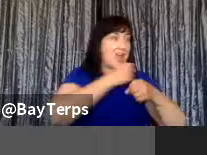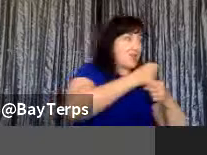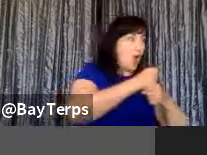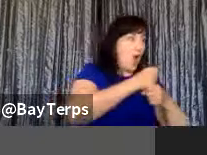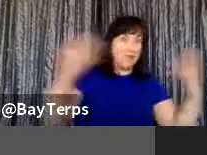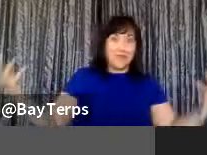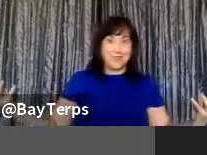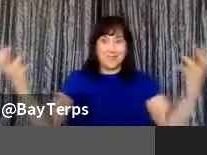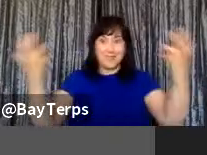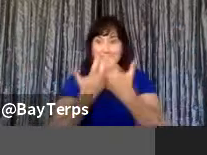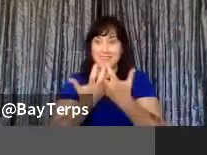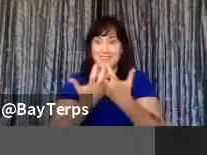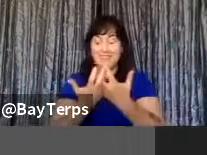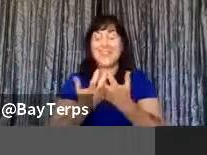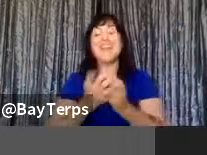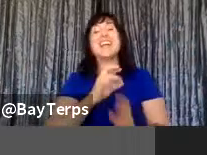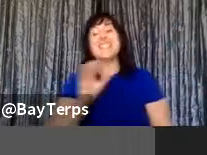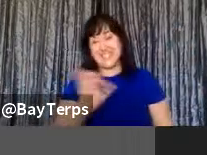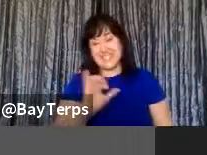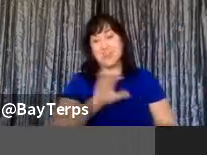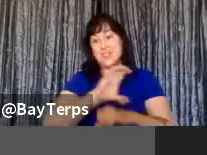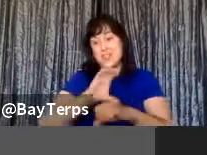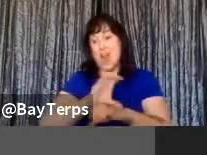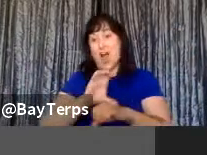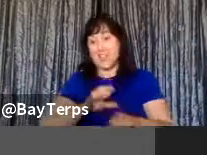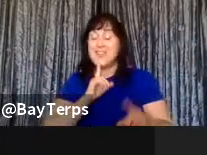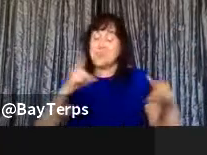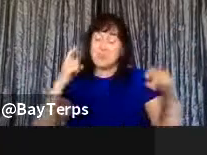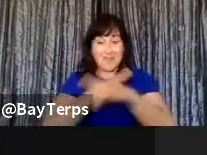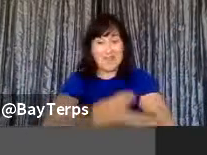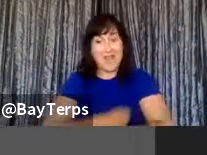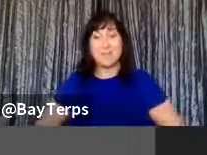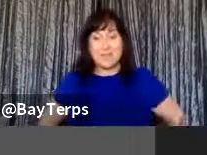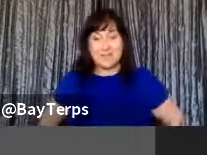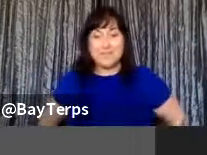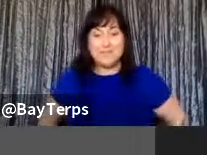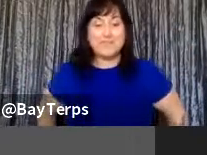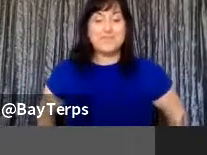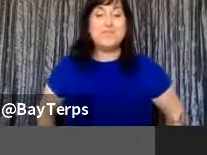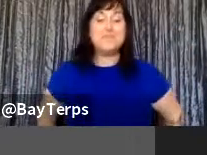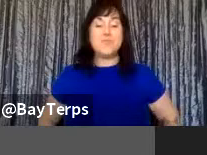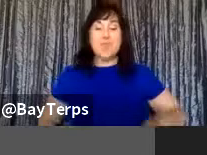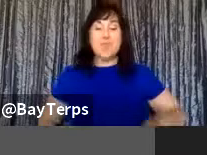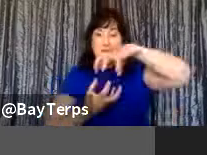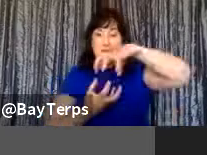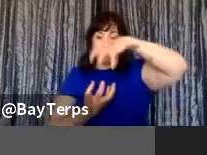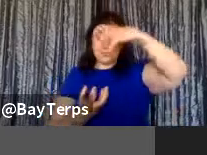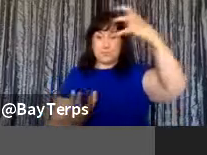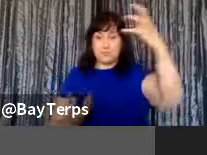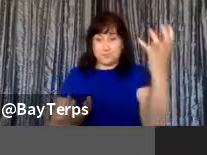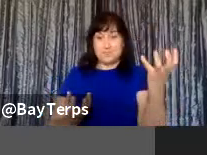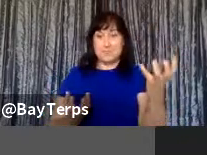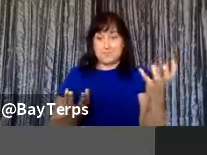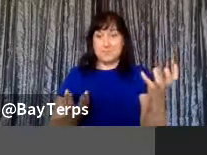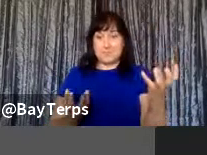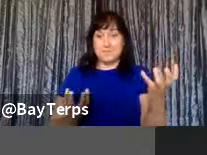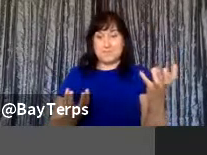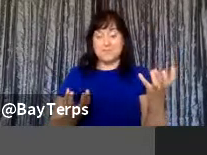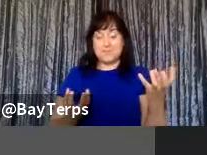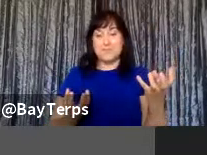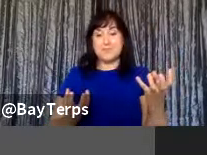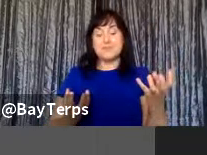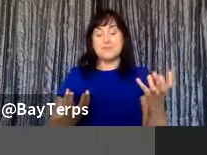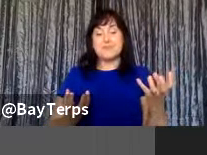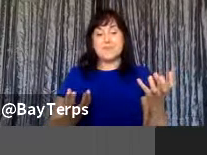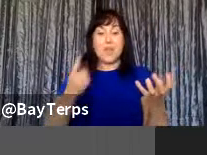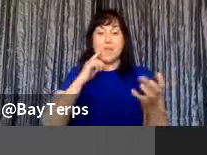with chocolate. It really is complex. We'll get those beans, we'll break them open. This is a pod. And especially